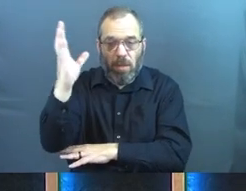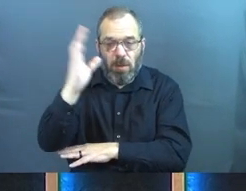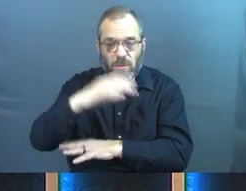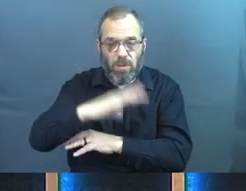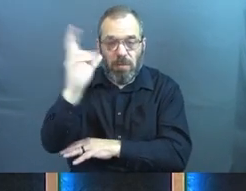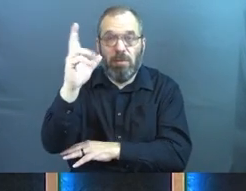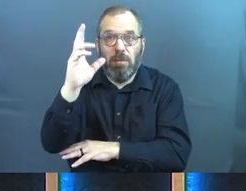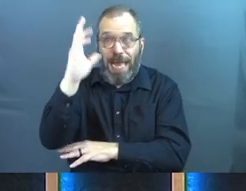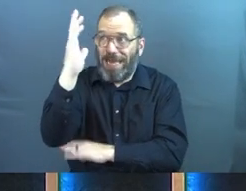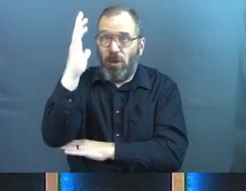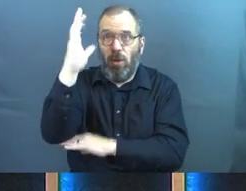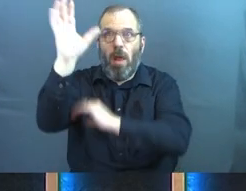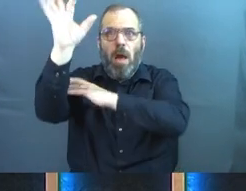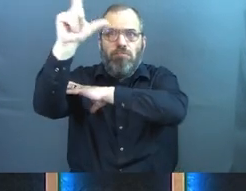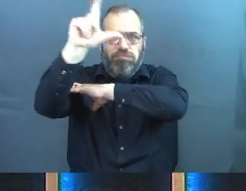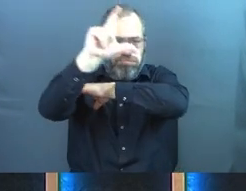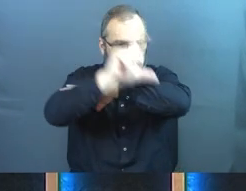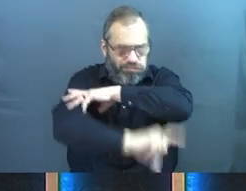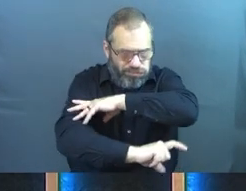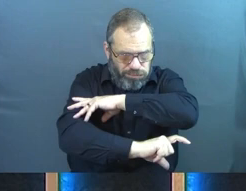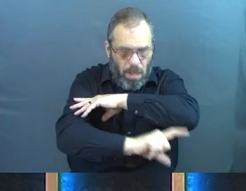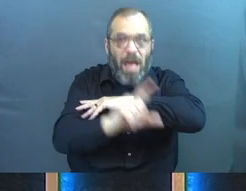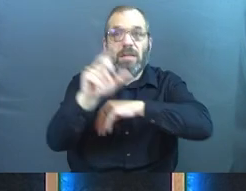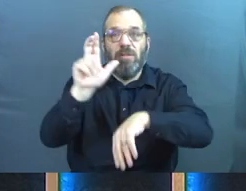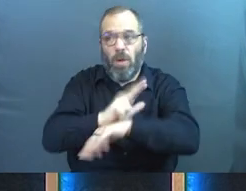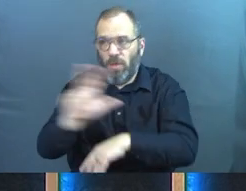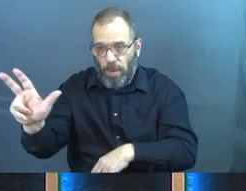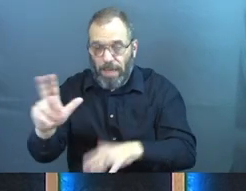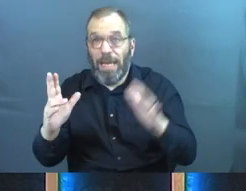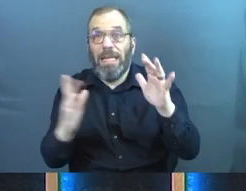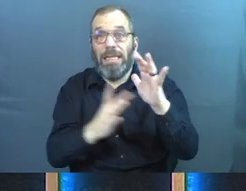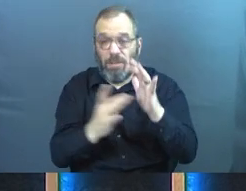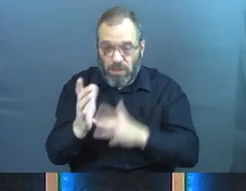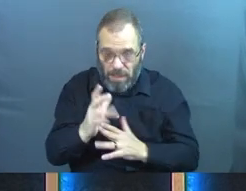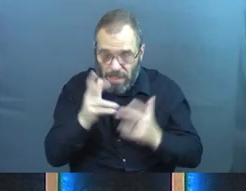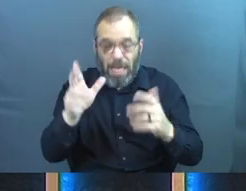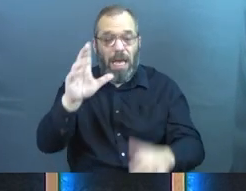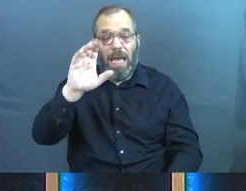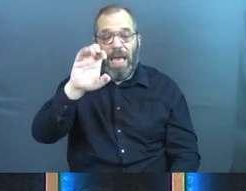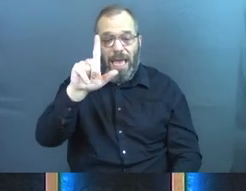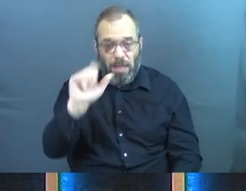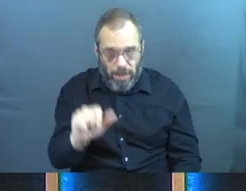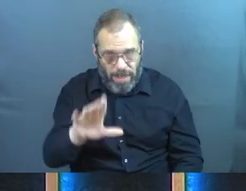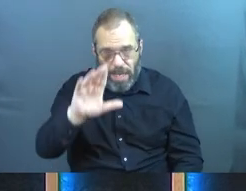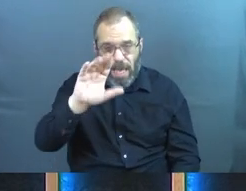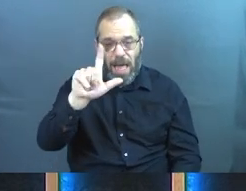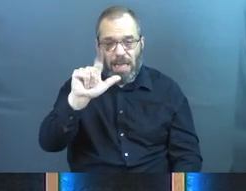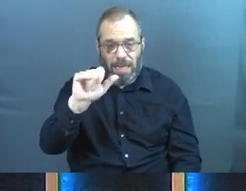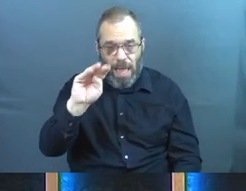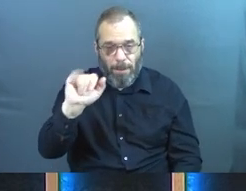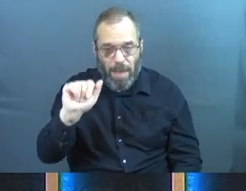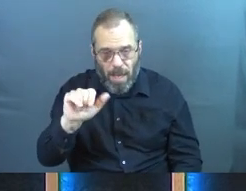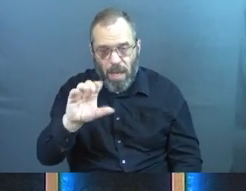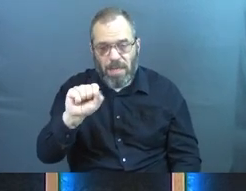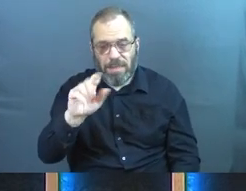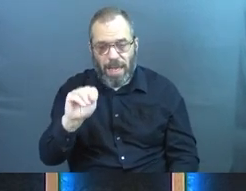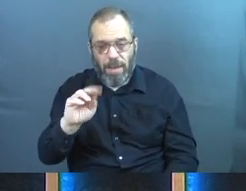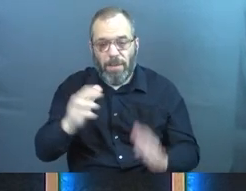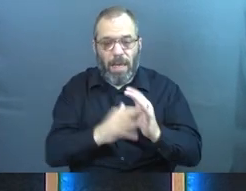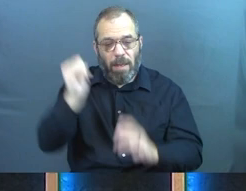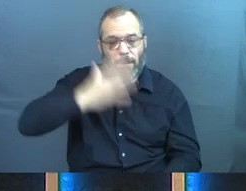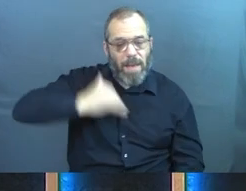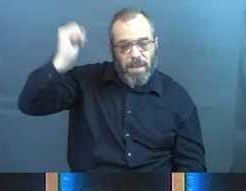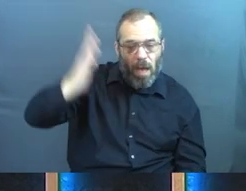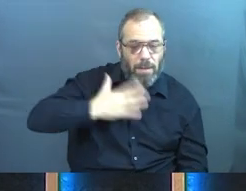until 3 o'clock. Then at 3 o'clock, Jesus called out with a loud voice, Eloi, Eloi, lama sabachthani, which